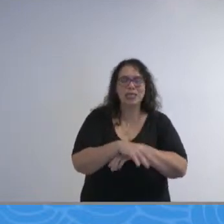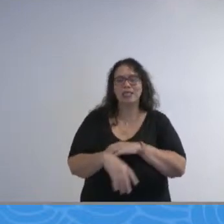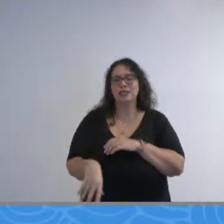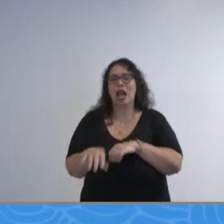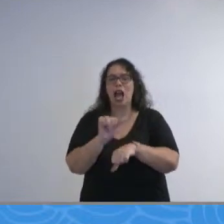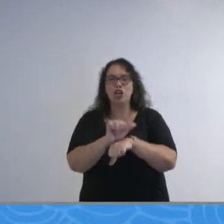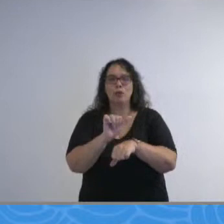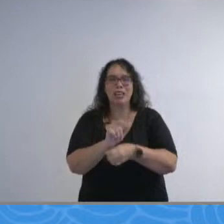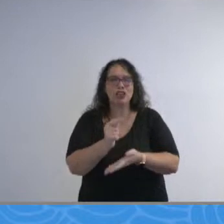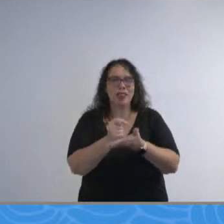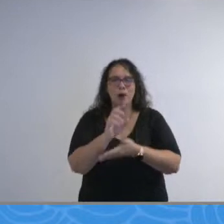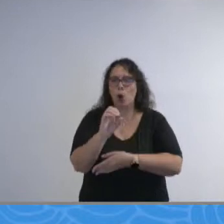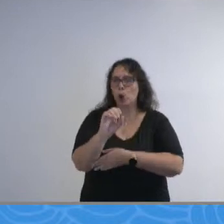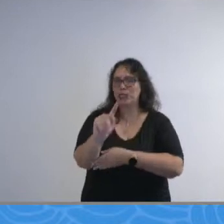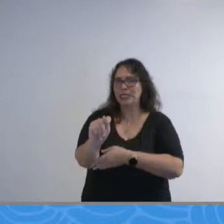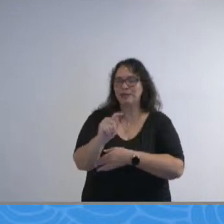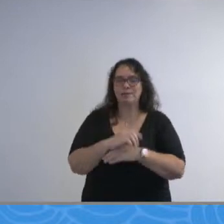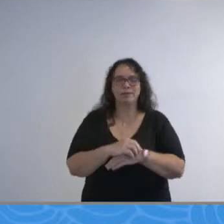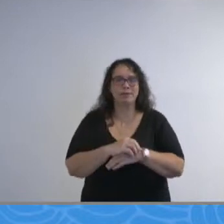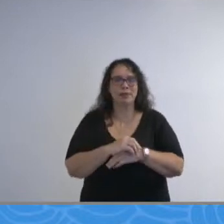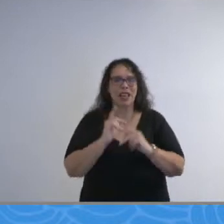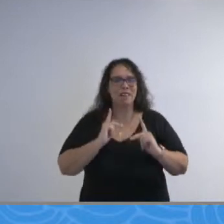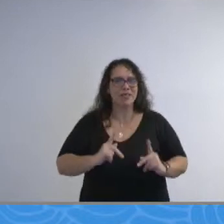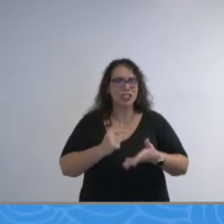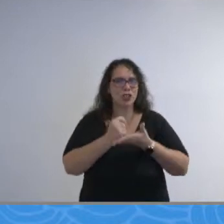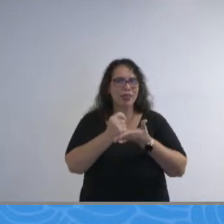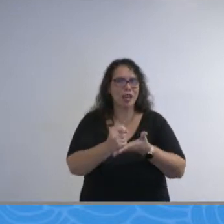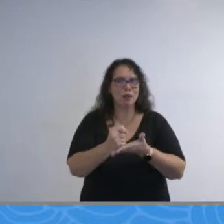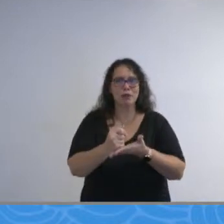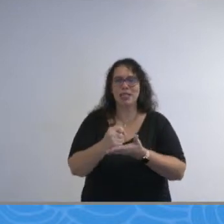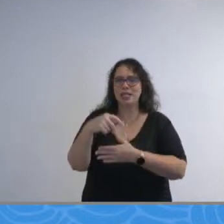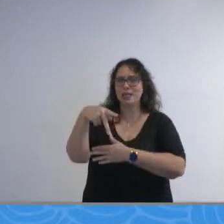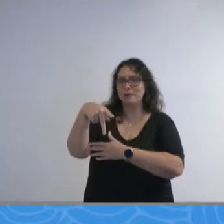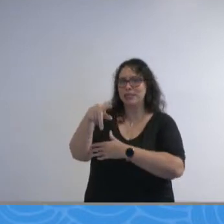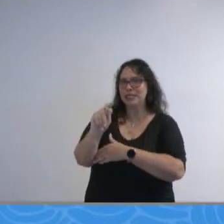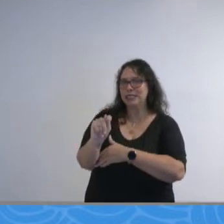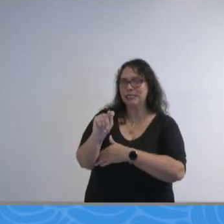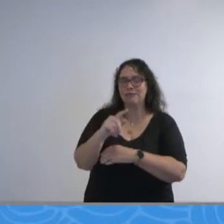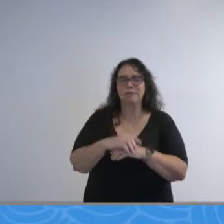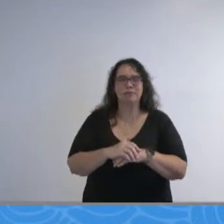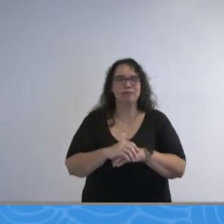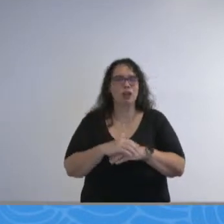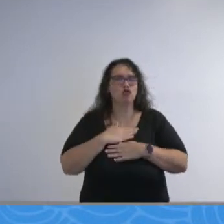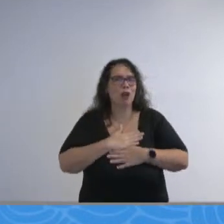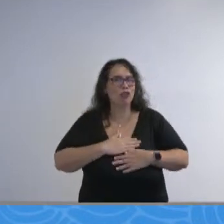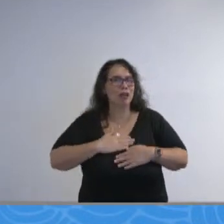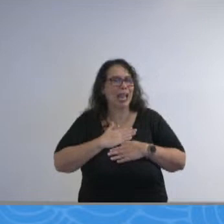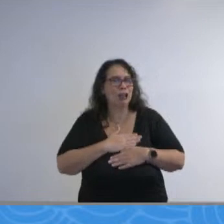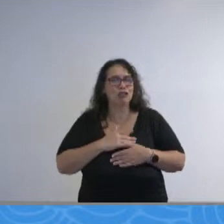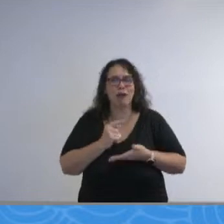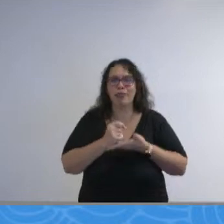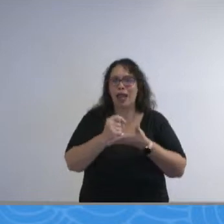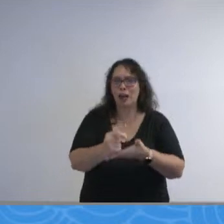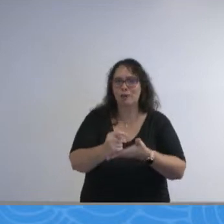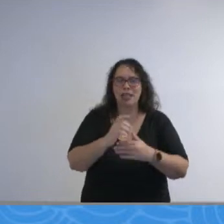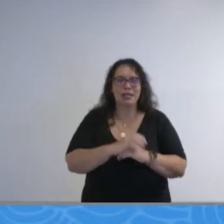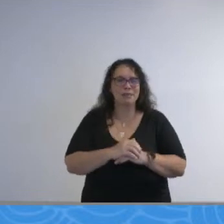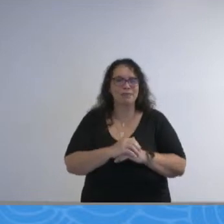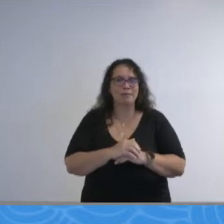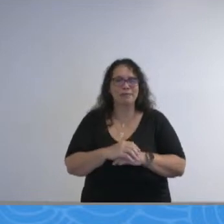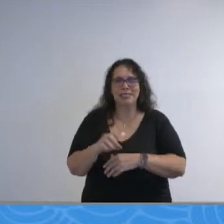therapy, physical therapy. Some kids need recreational therapy. It depends. And again, it's